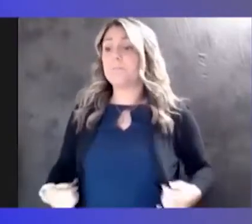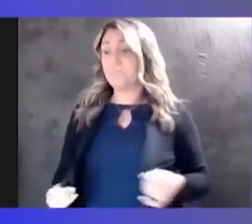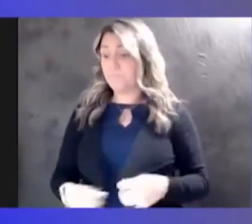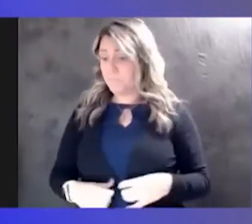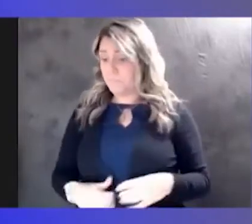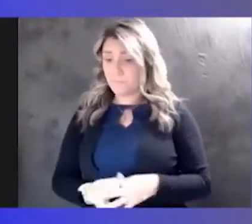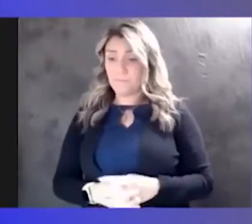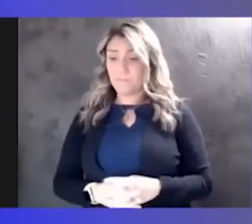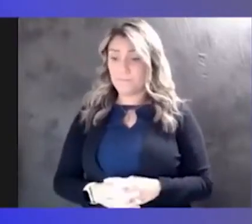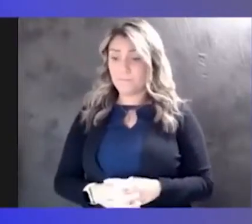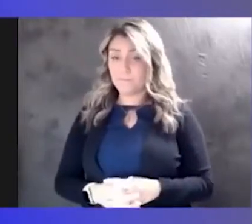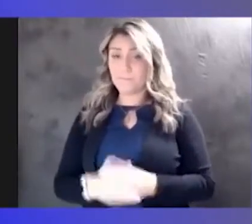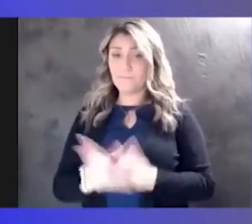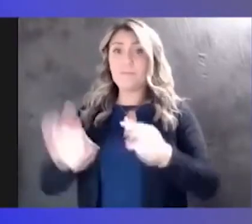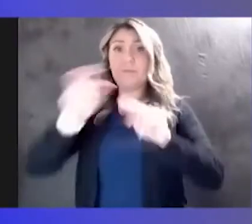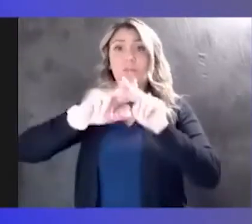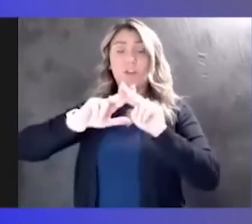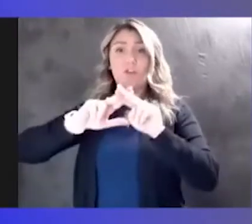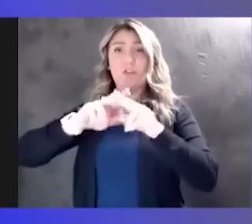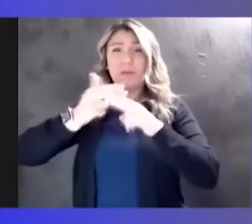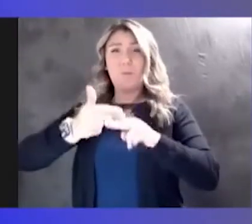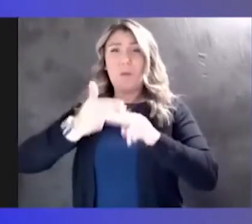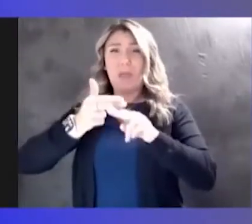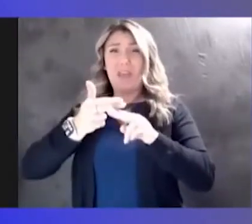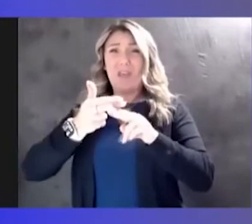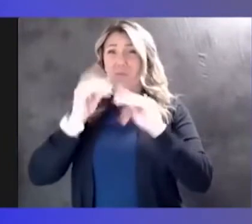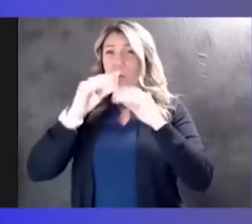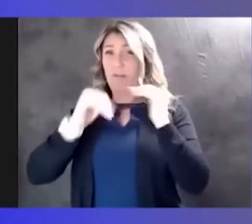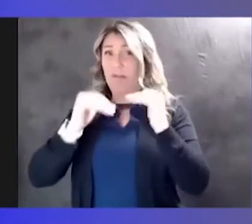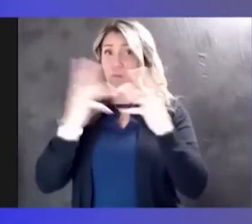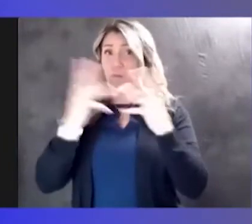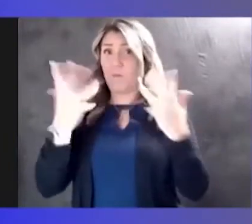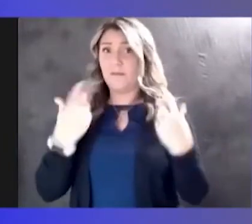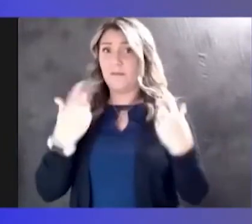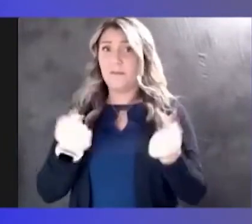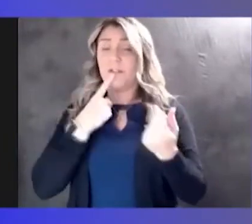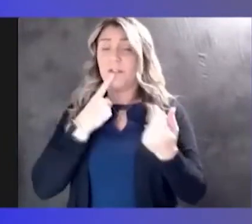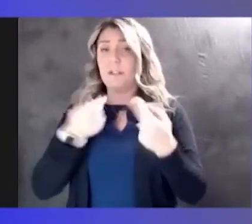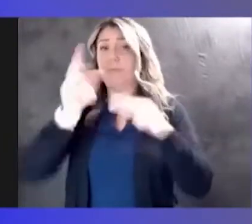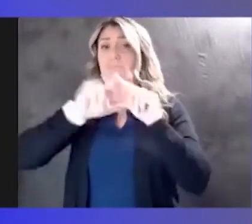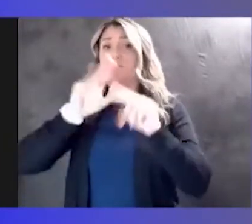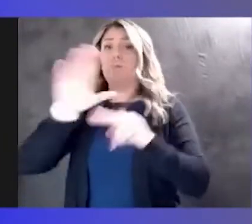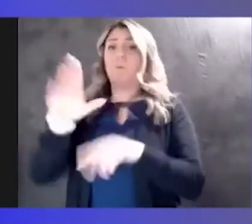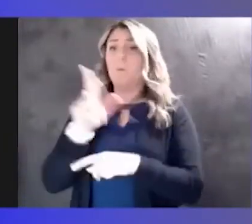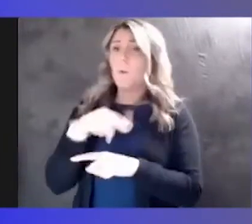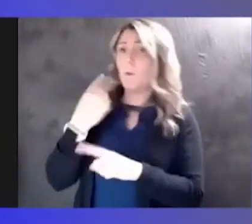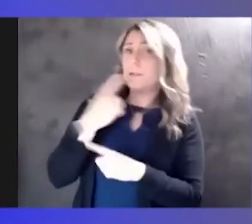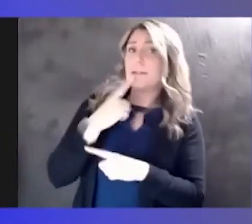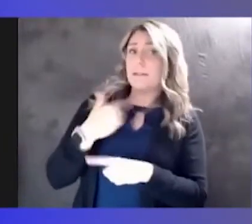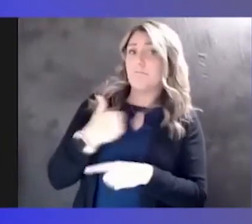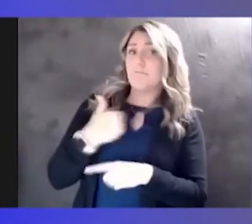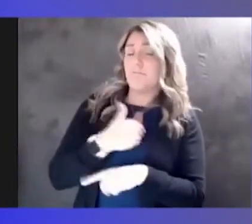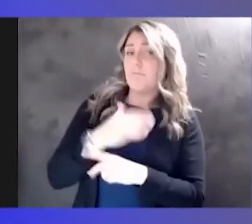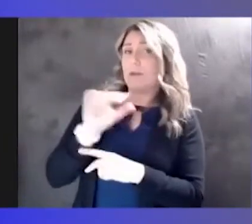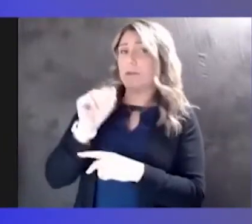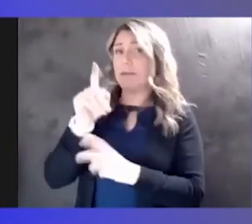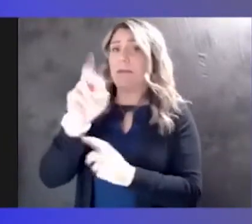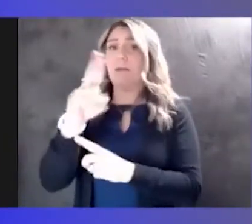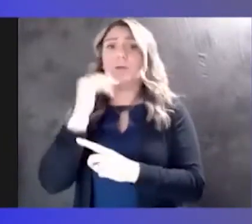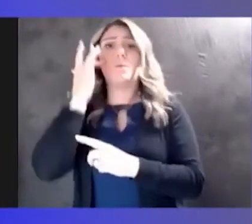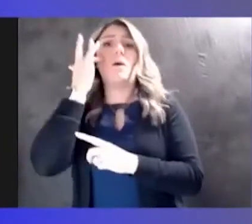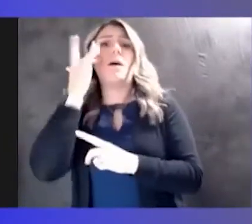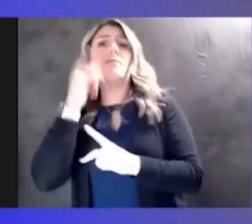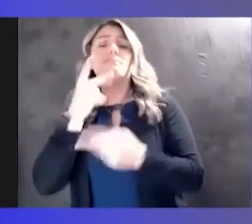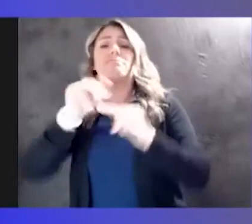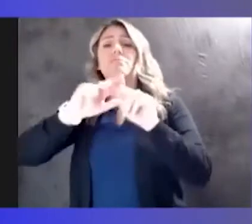increased weight beyond what is healthy does increase your risk of breast cancer, because it increases the estrogen in your